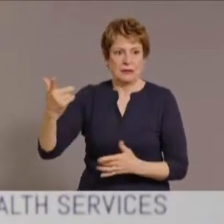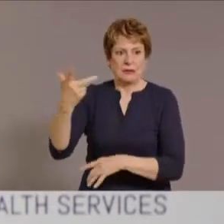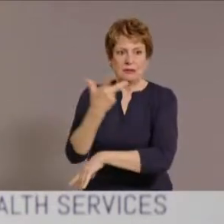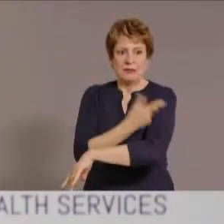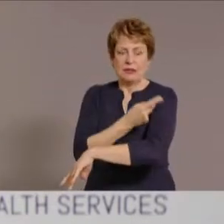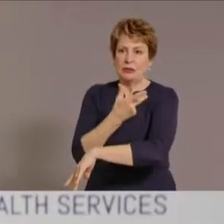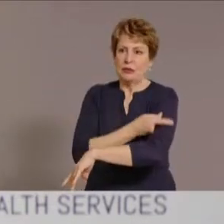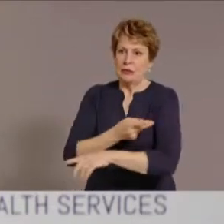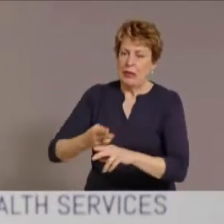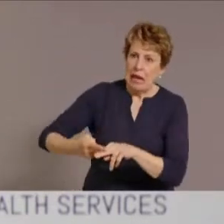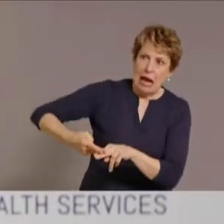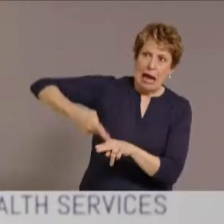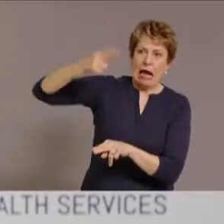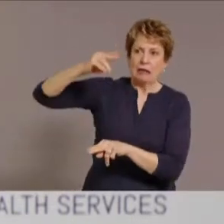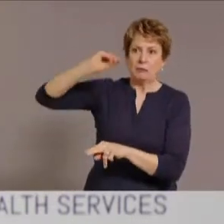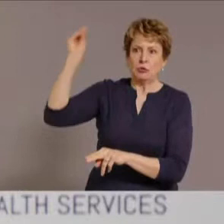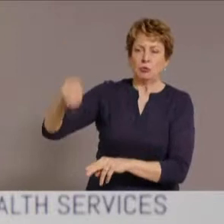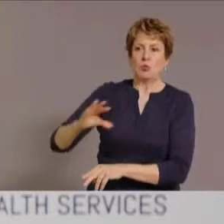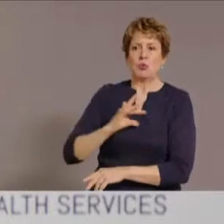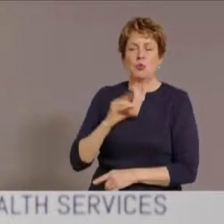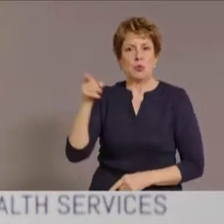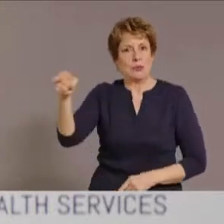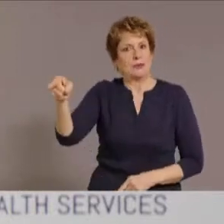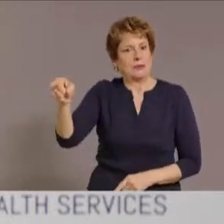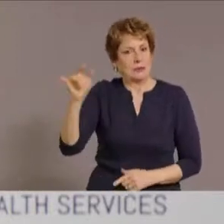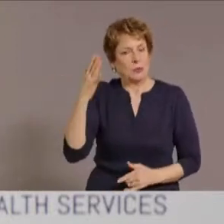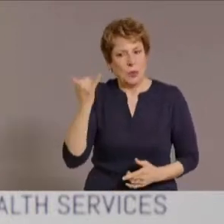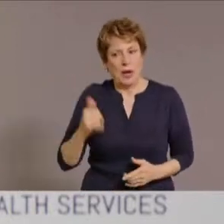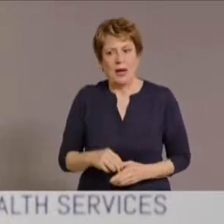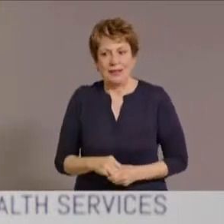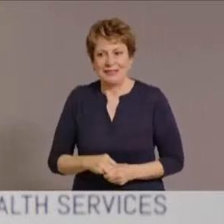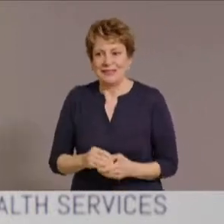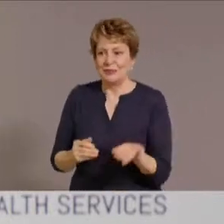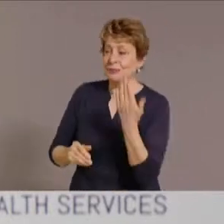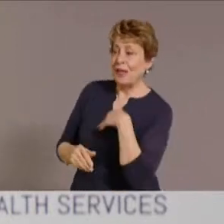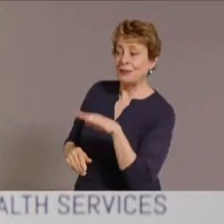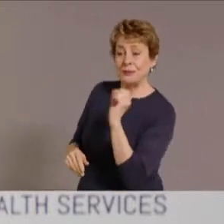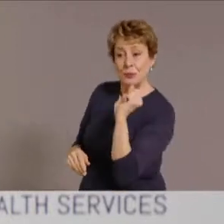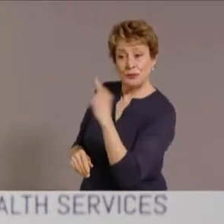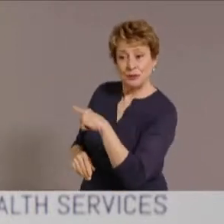Yeah. Deborah Dale. Hi.